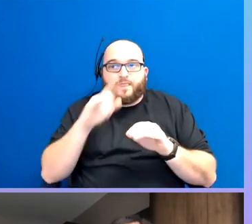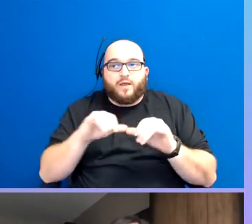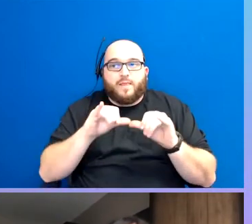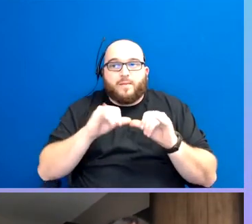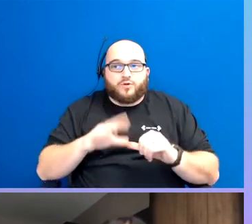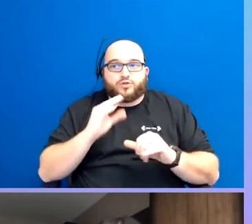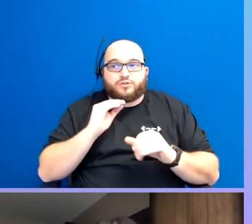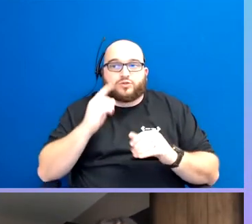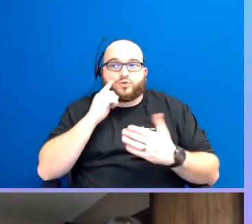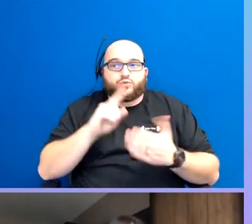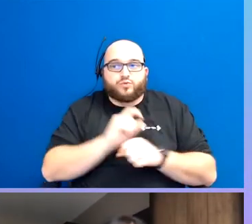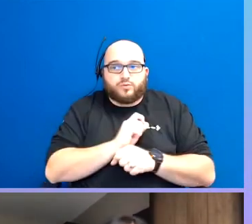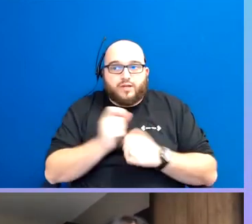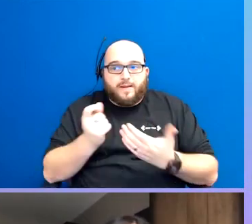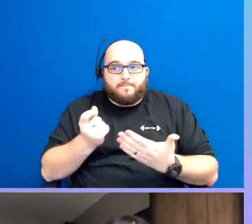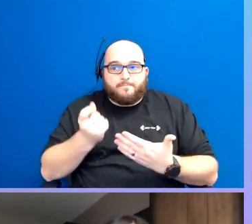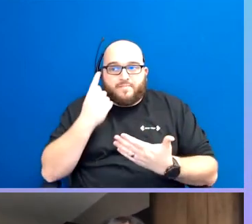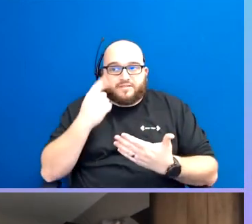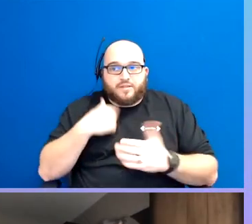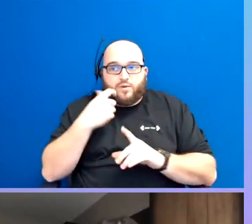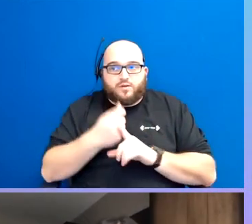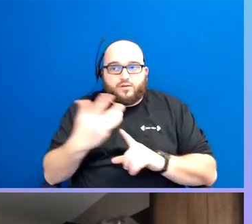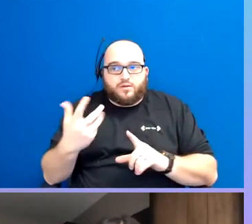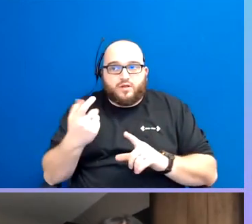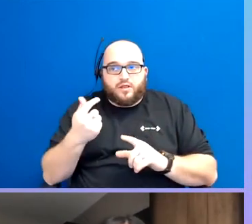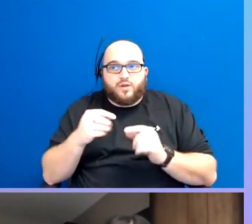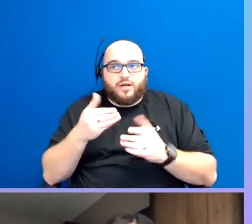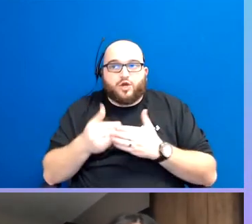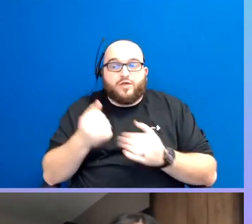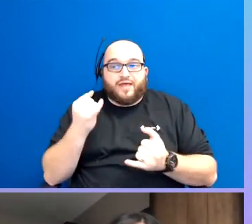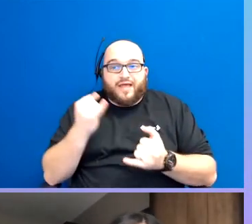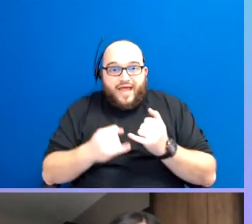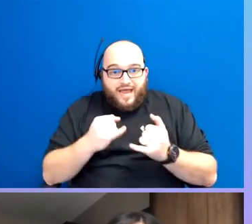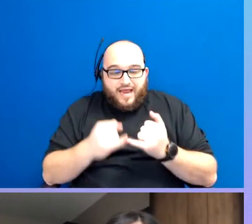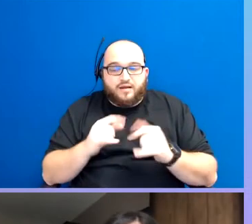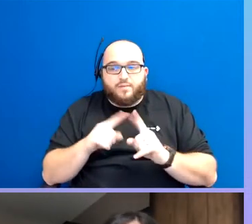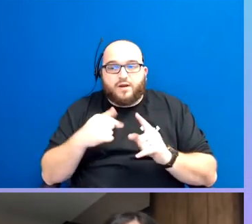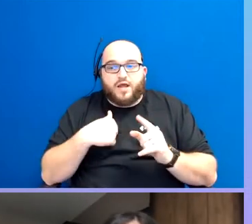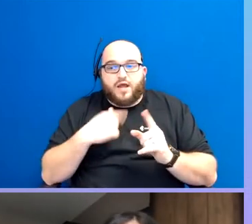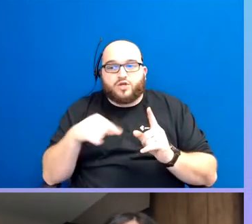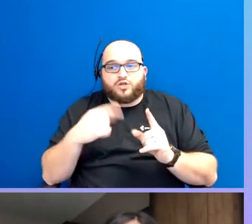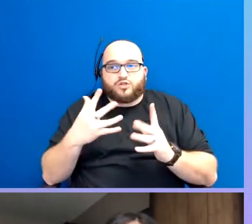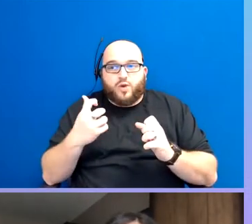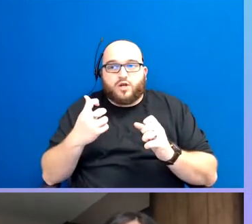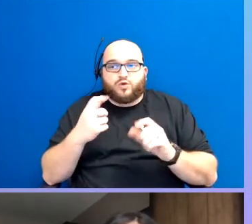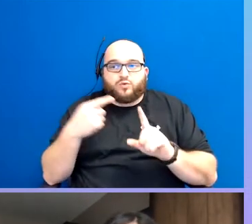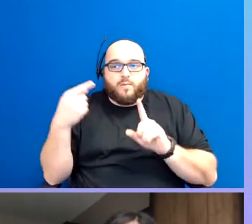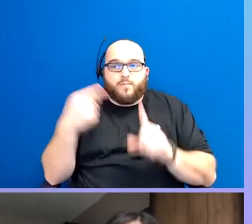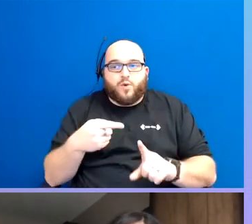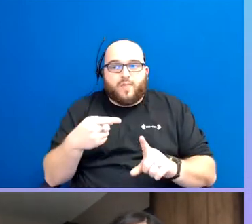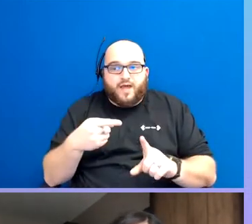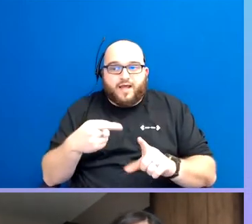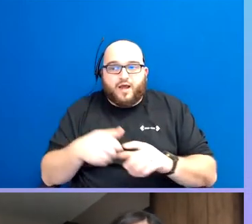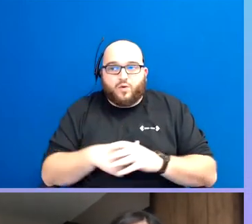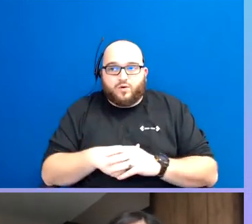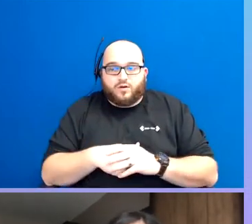these measures and metrics to make sense. I'll talk about that a little bit towards the end. but I just wanted to point that out as